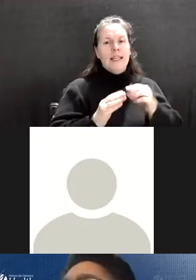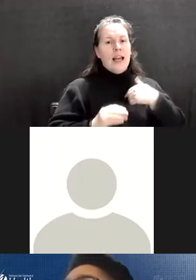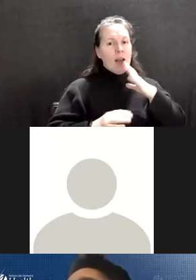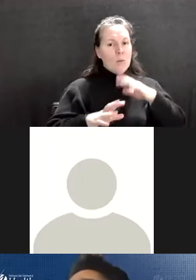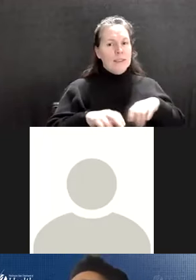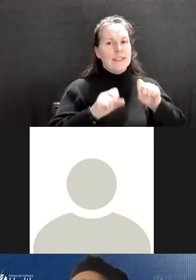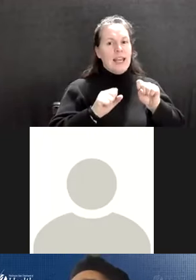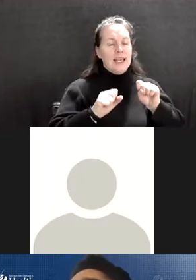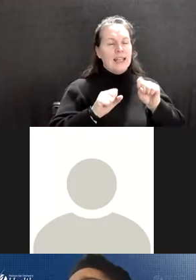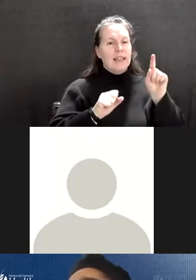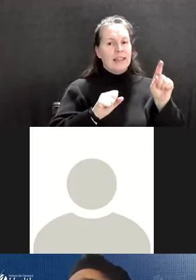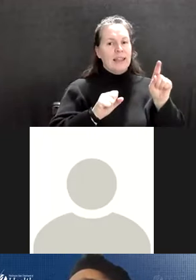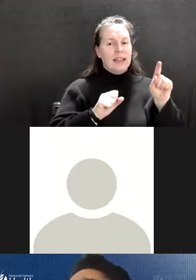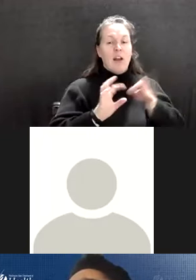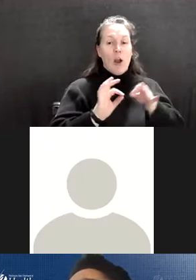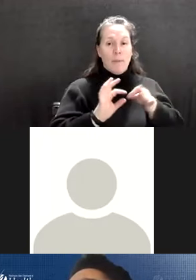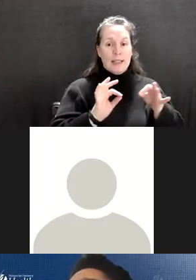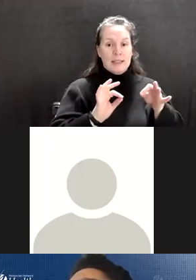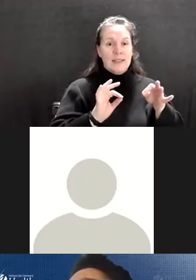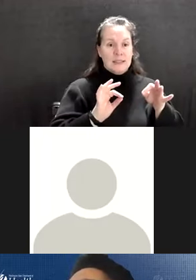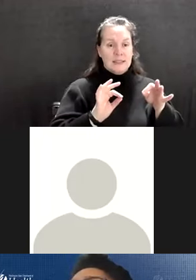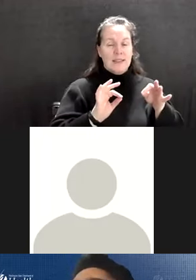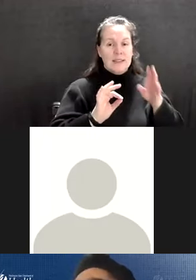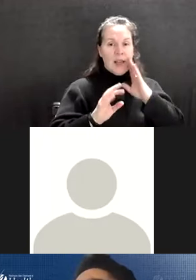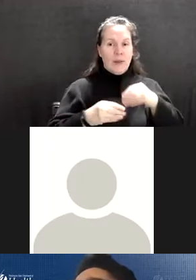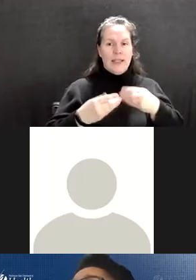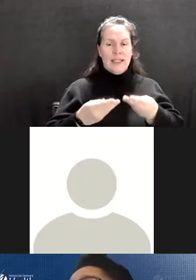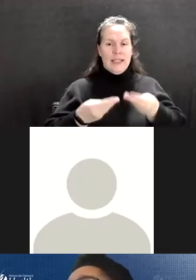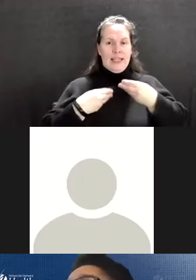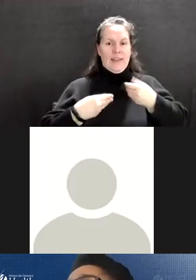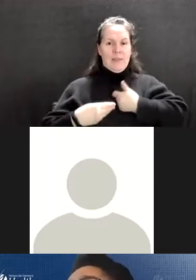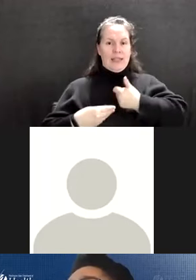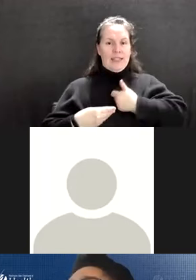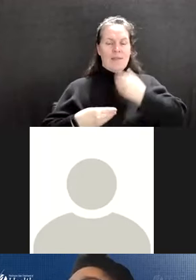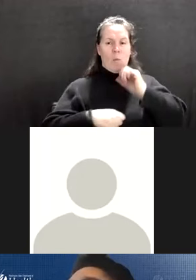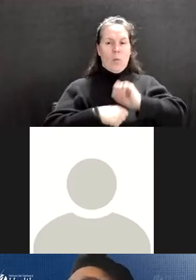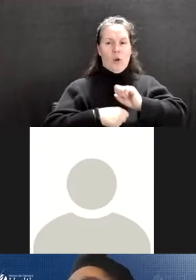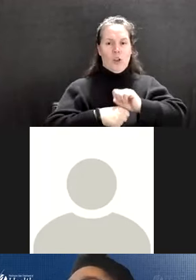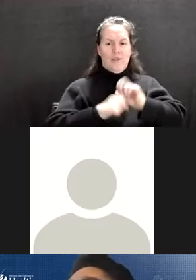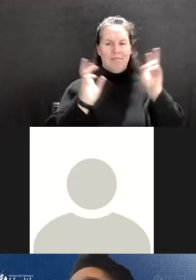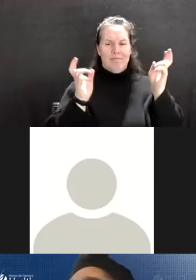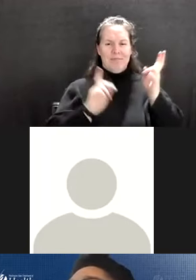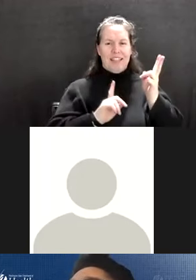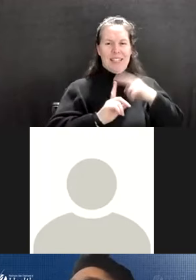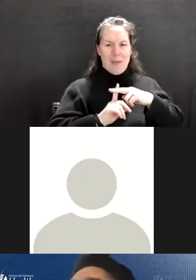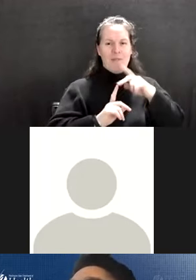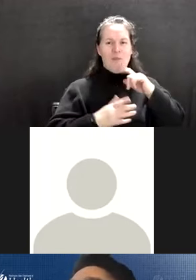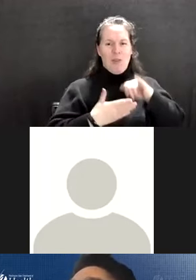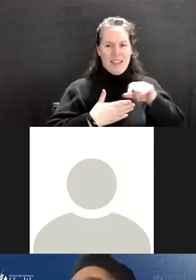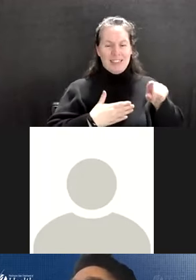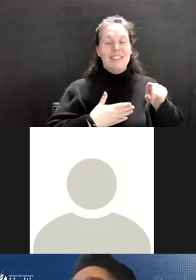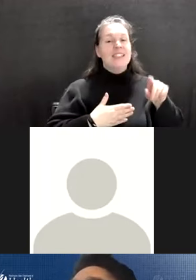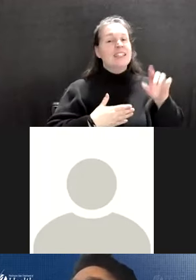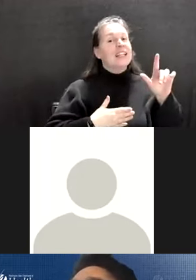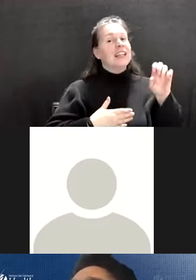the comments and I'll give myself an assignment surrounding this as well. And so Leslie,